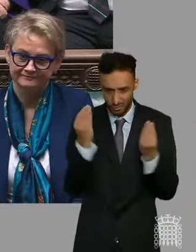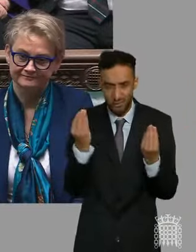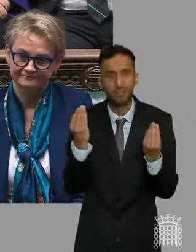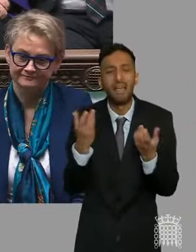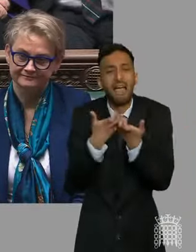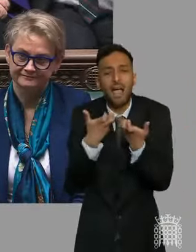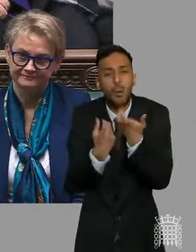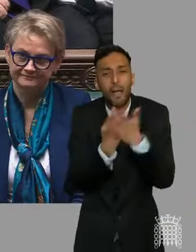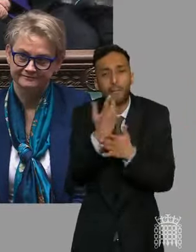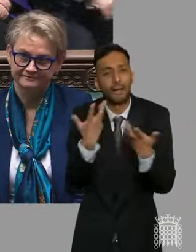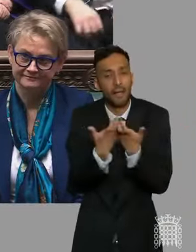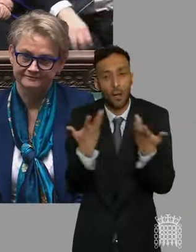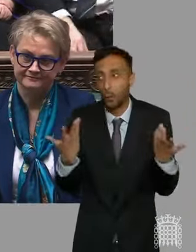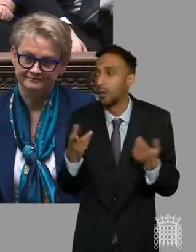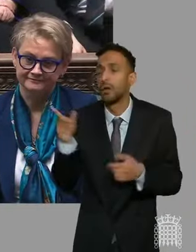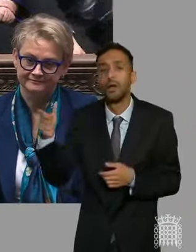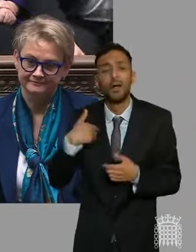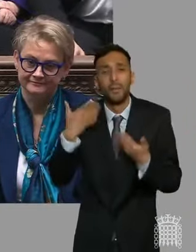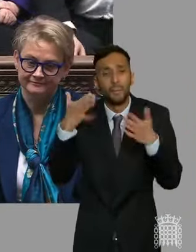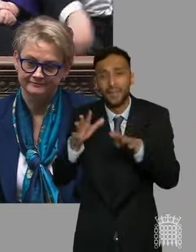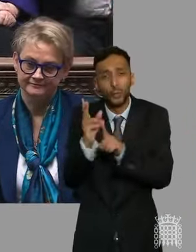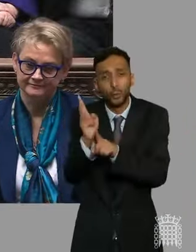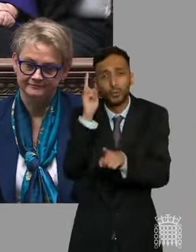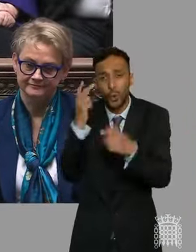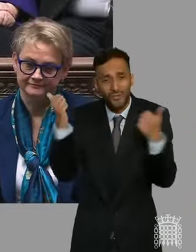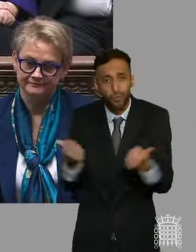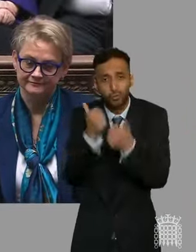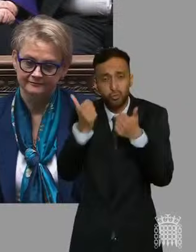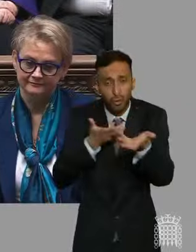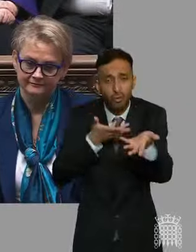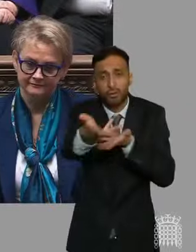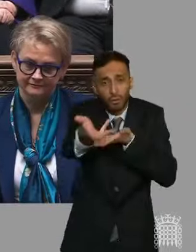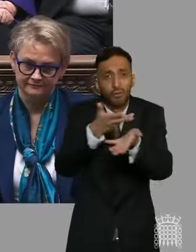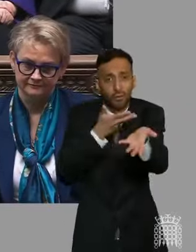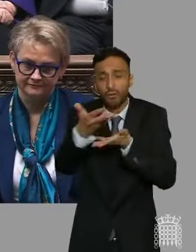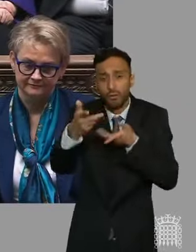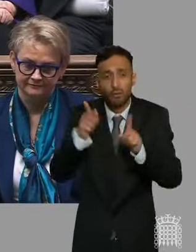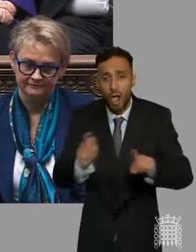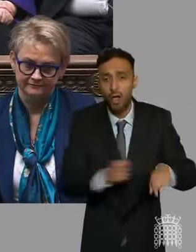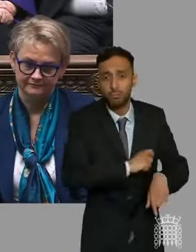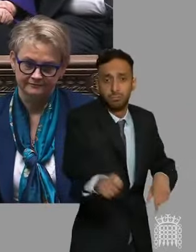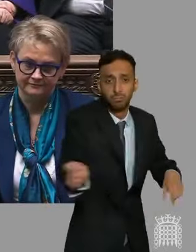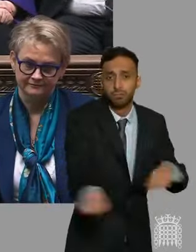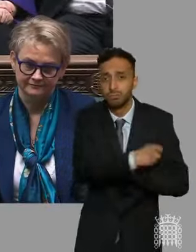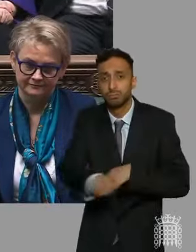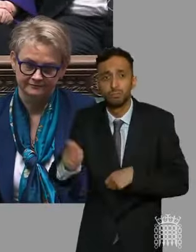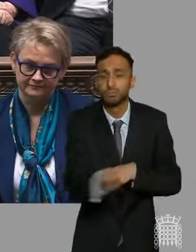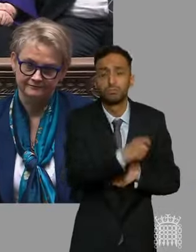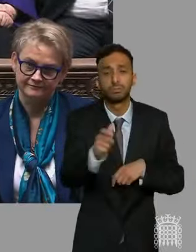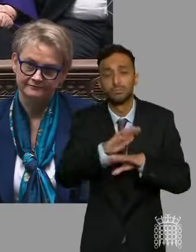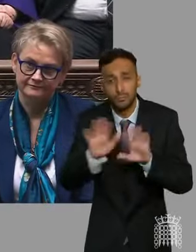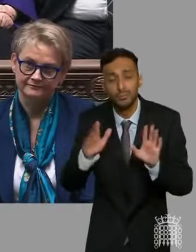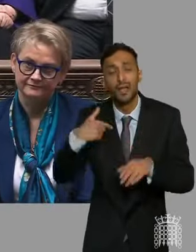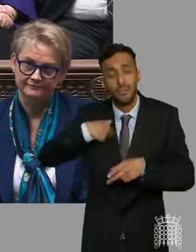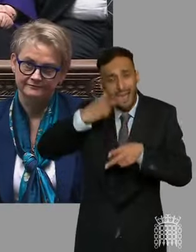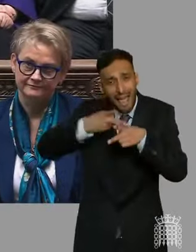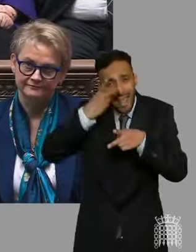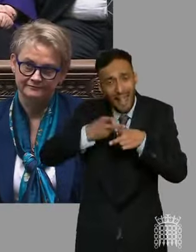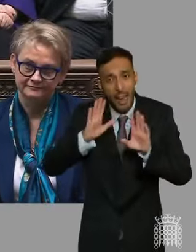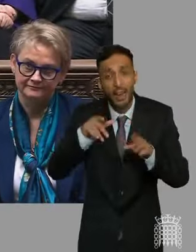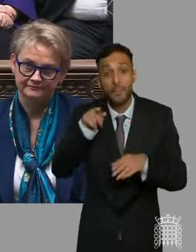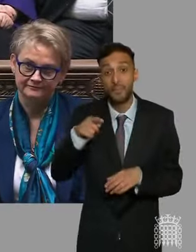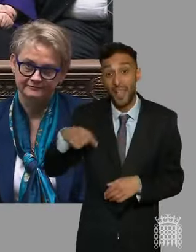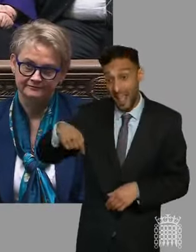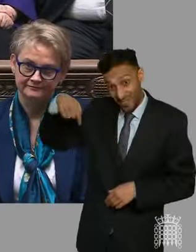again. So let me say it. If you take the financial year this year, and then you take the financial year